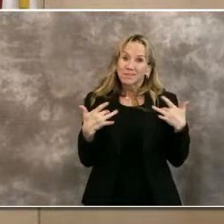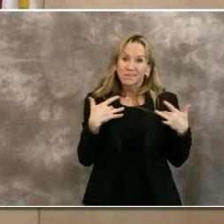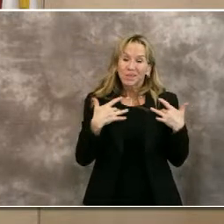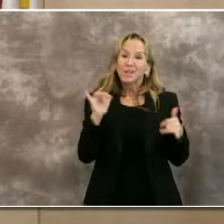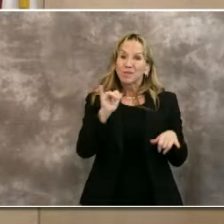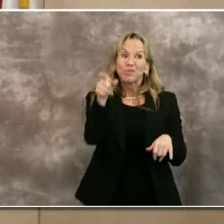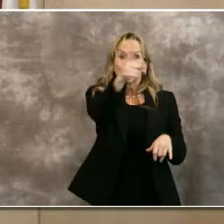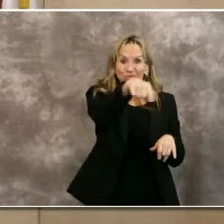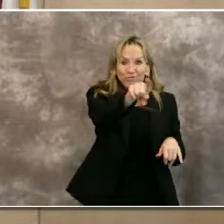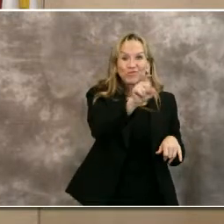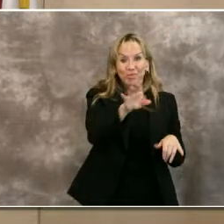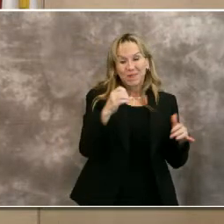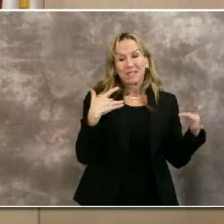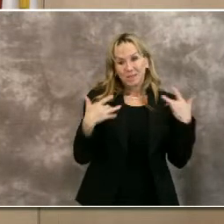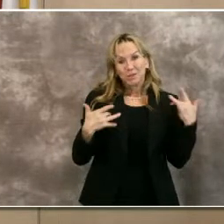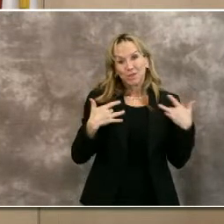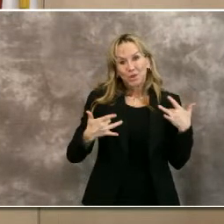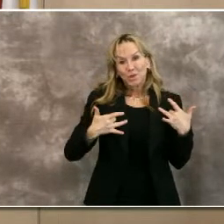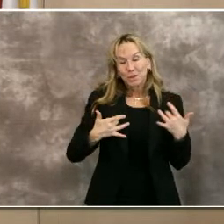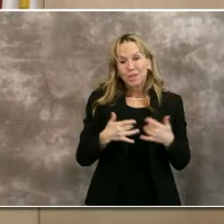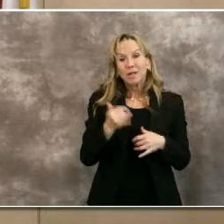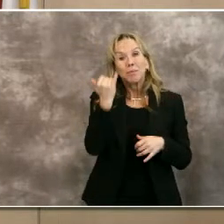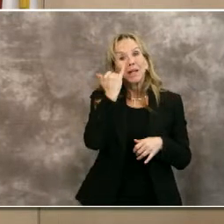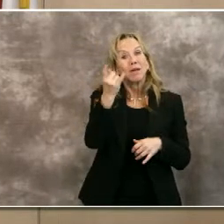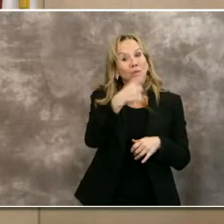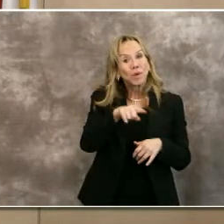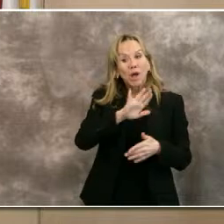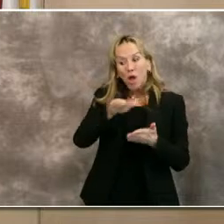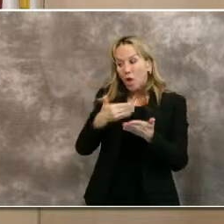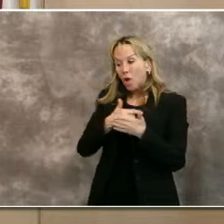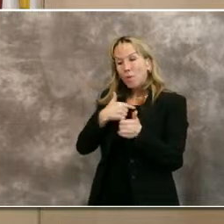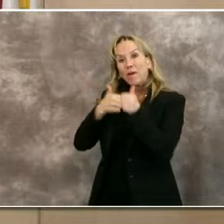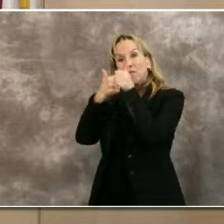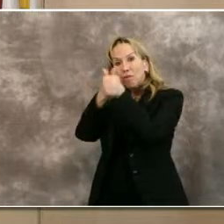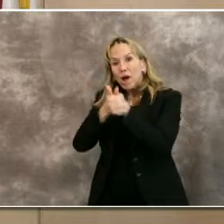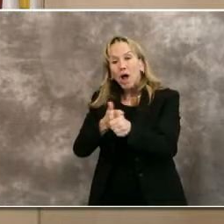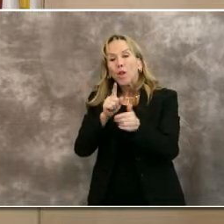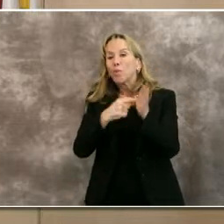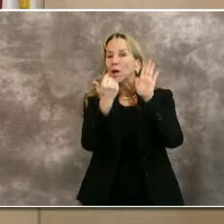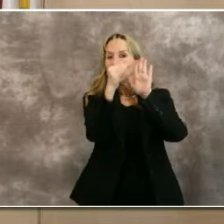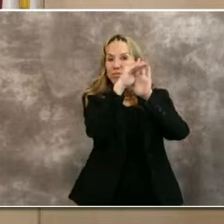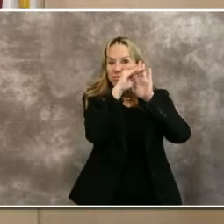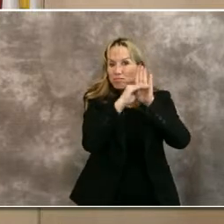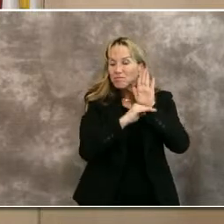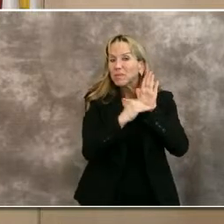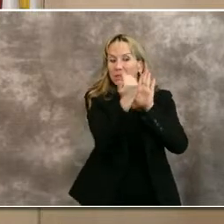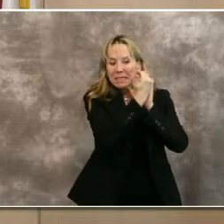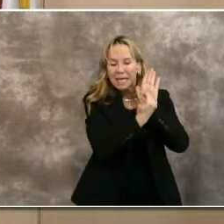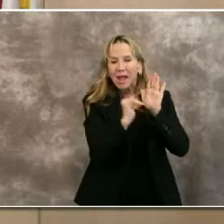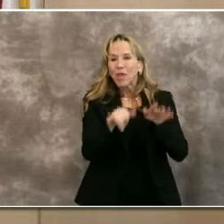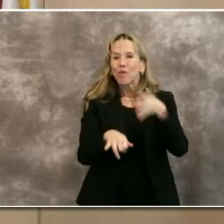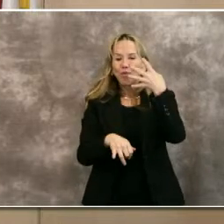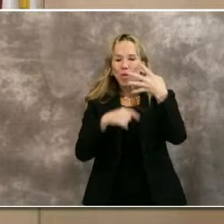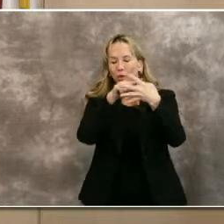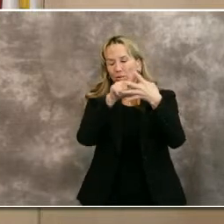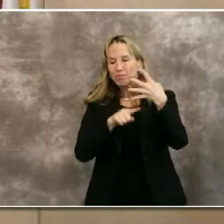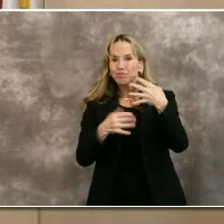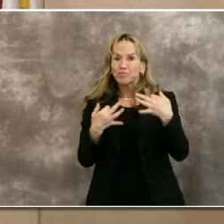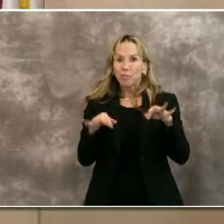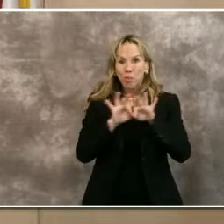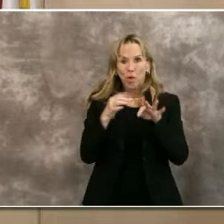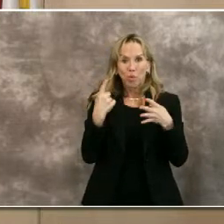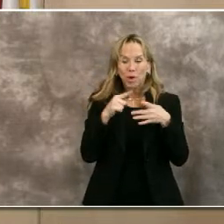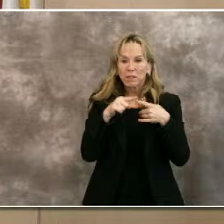if everyone helps to follow the guidances, adhere to those 4 core strategies,